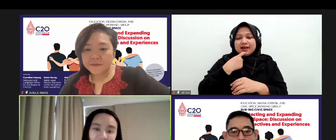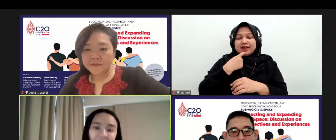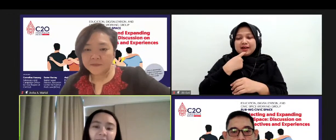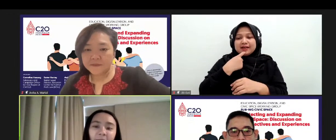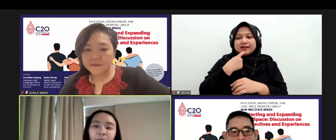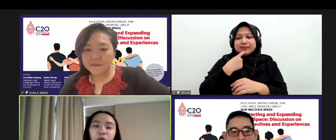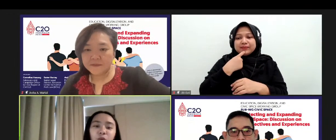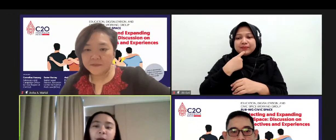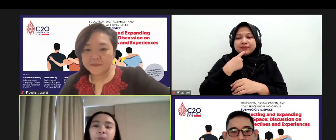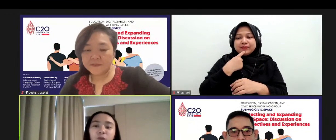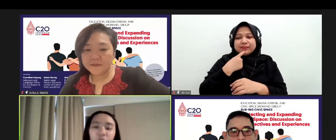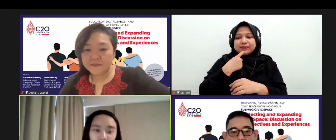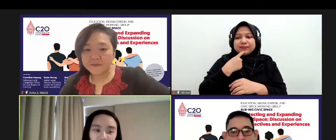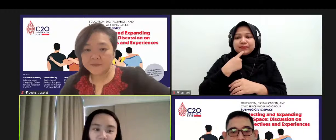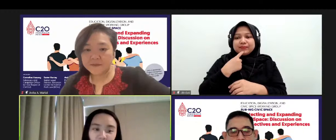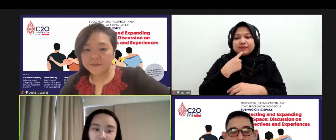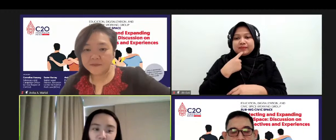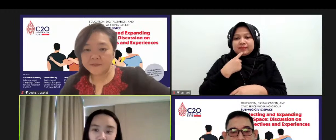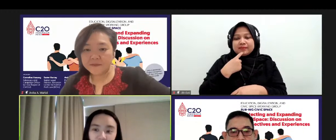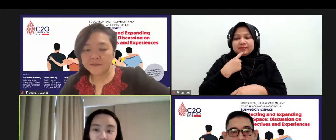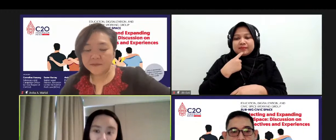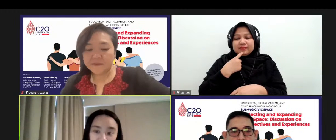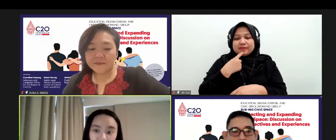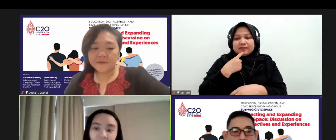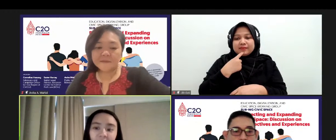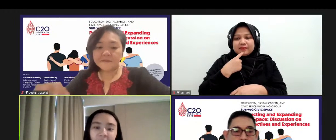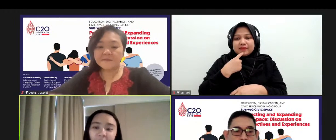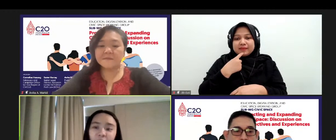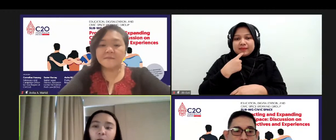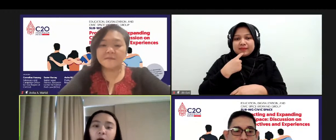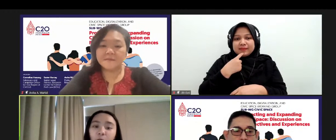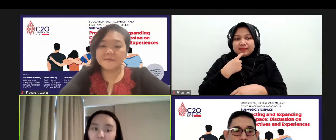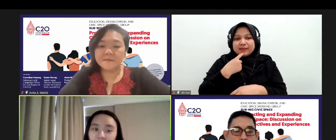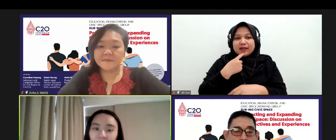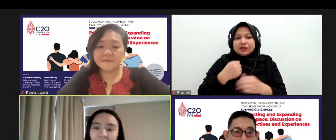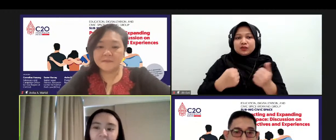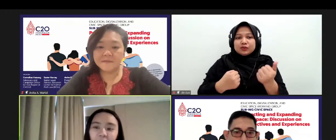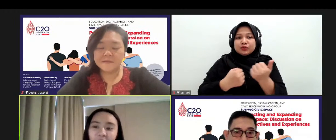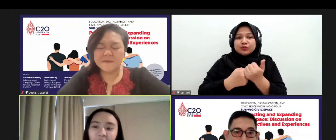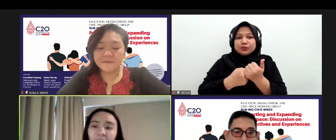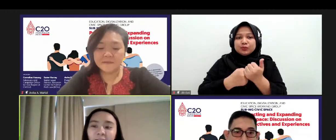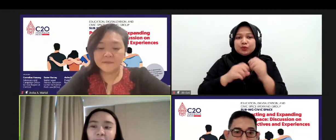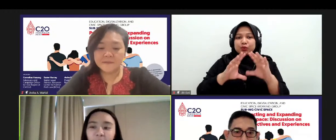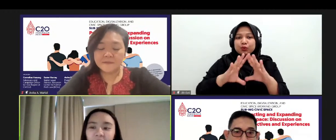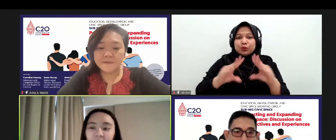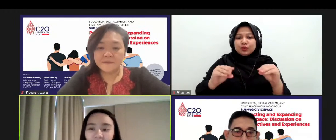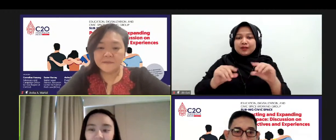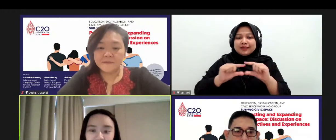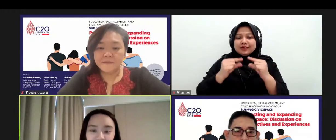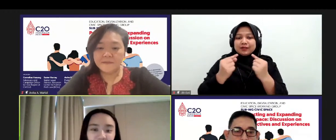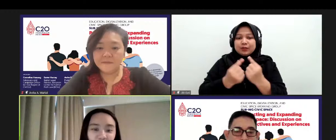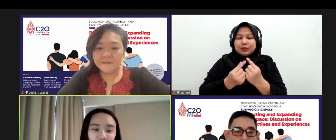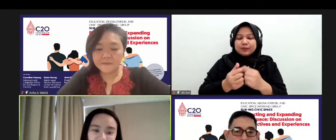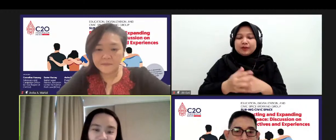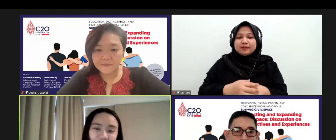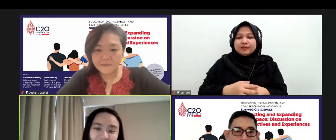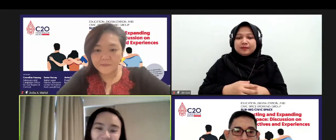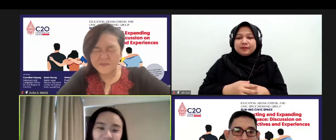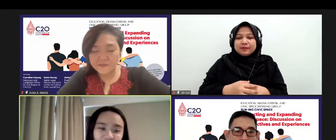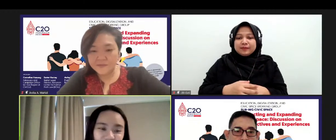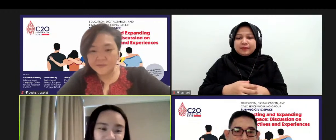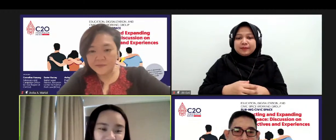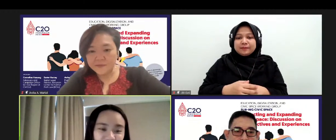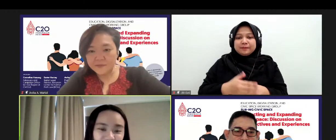civic space aim to do and push forward in the future, derived from our priority issues. To Mas Eri, the floor is